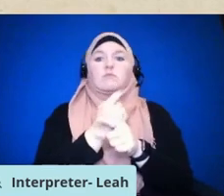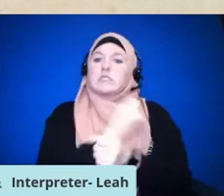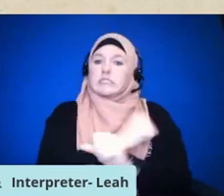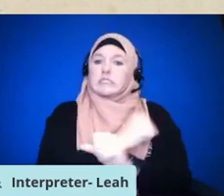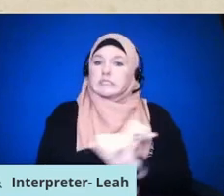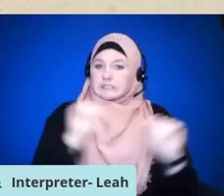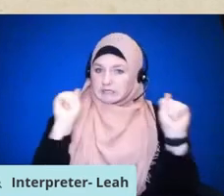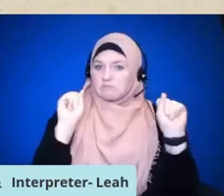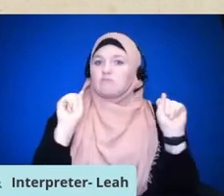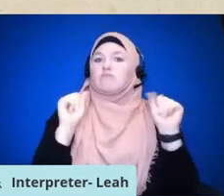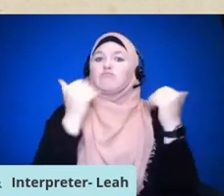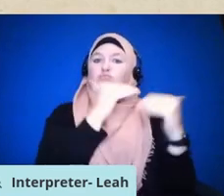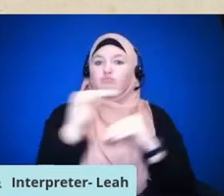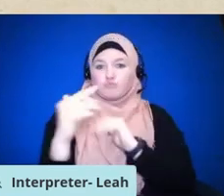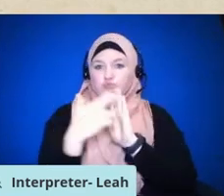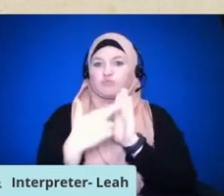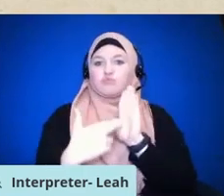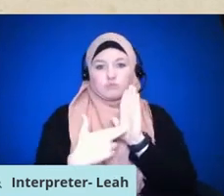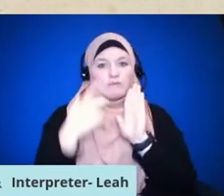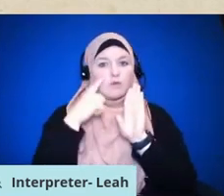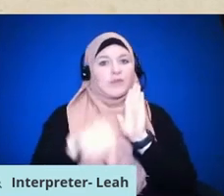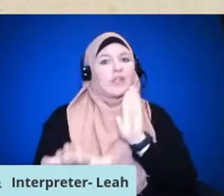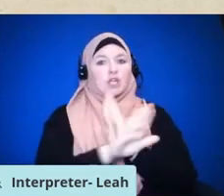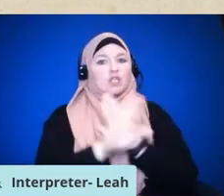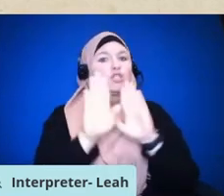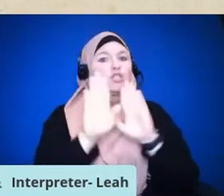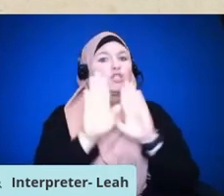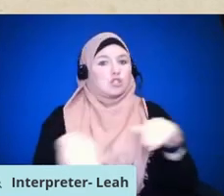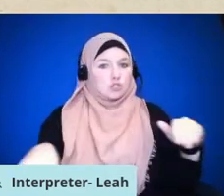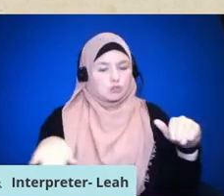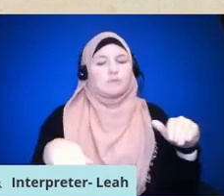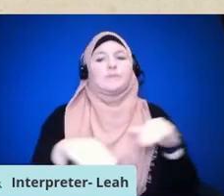a safe environment for their children, again,